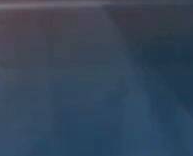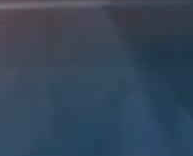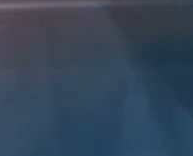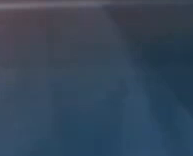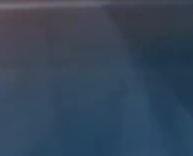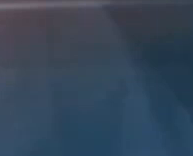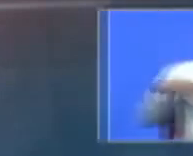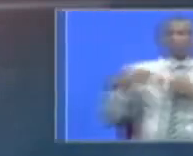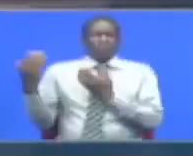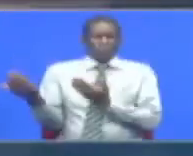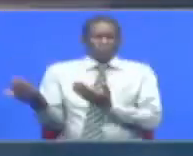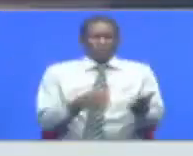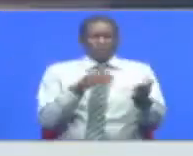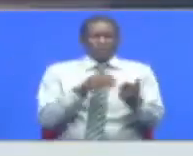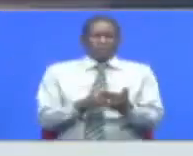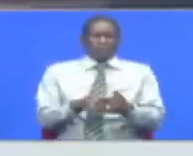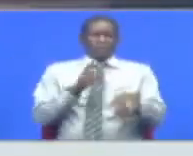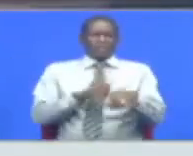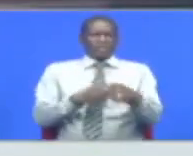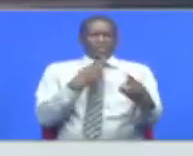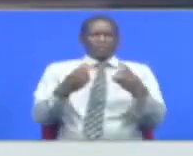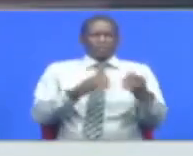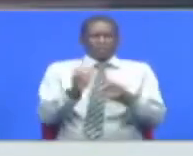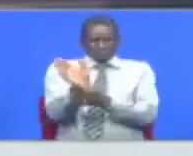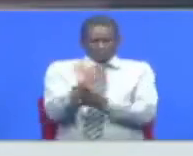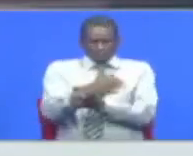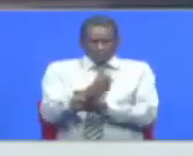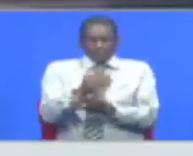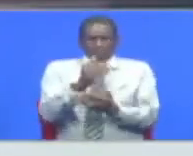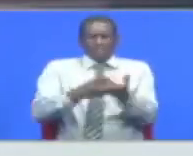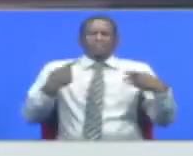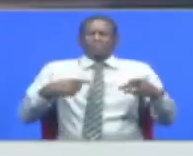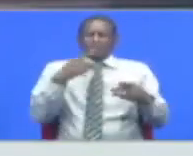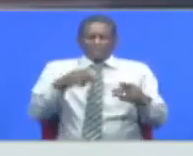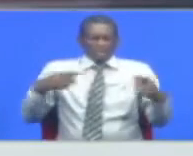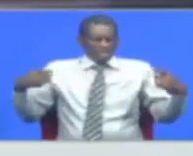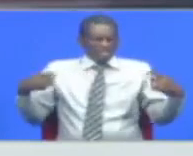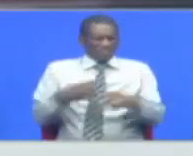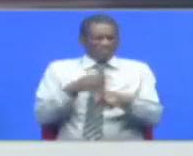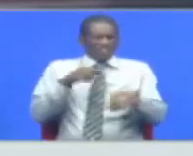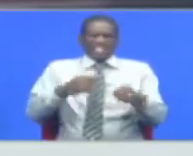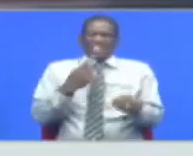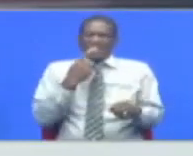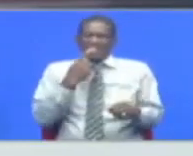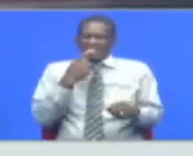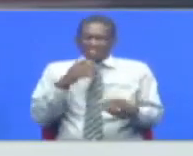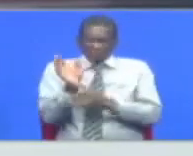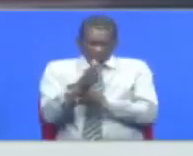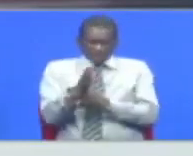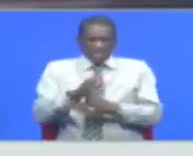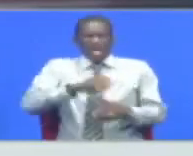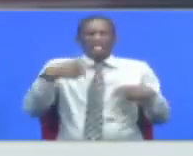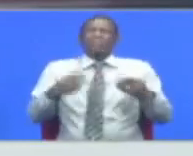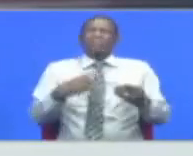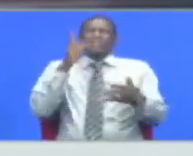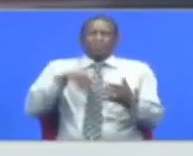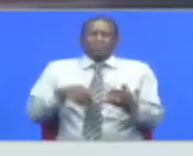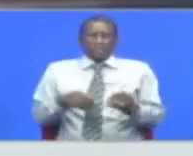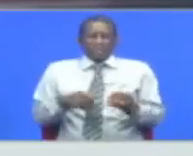Welcome back. Now, when it comes to fish, some say the difference lies in the taste. Others claim it's the